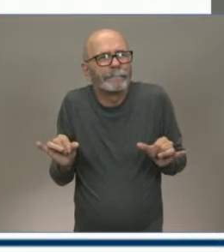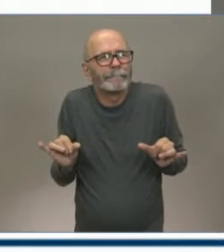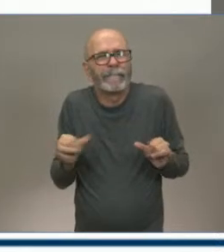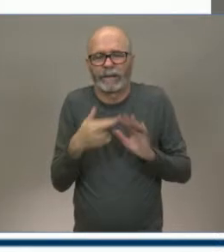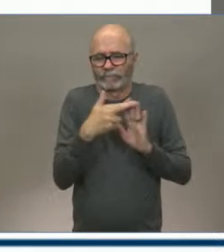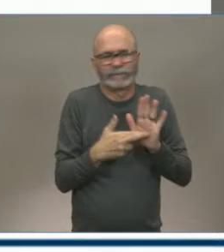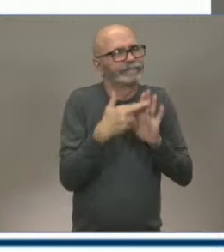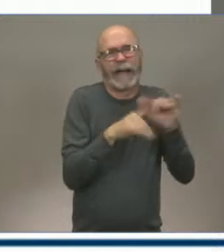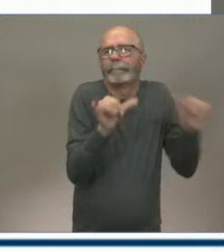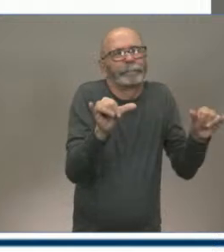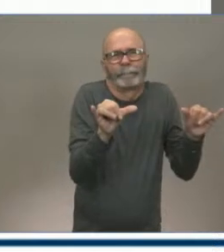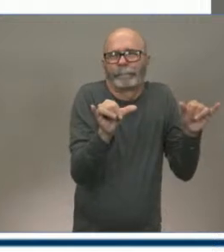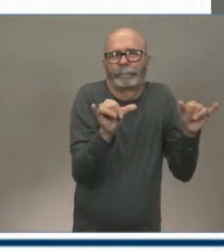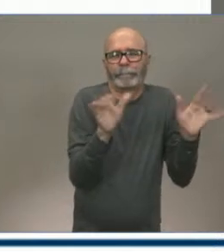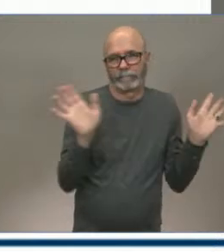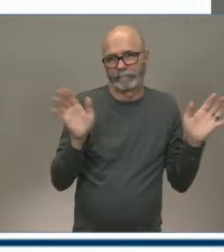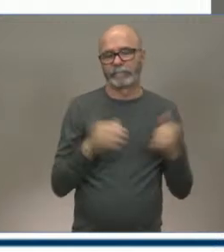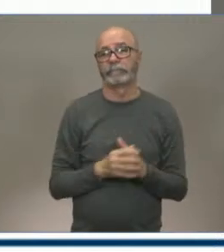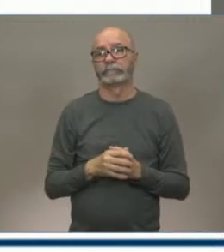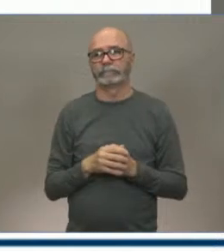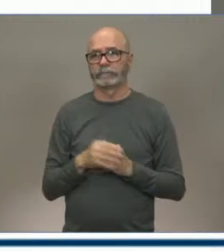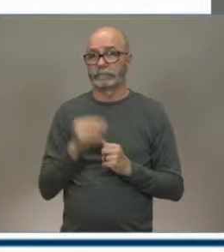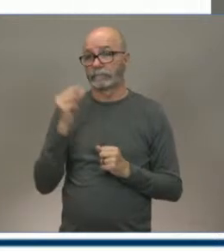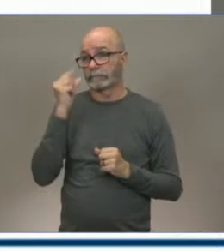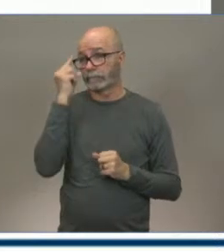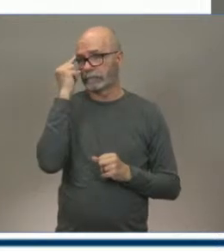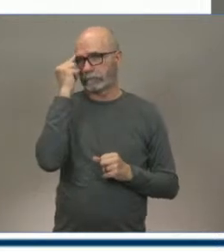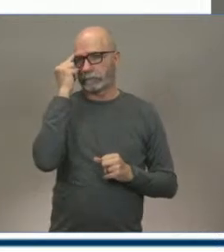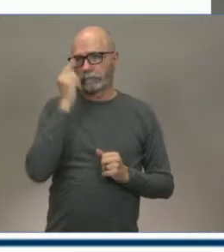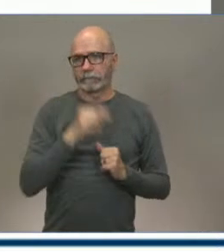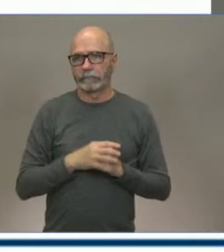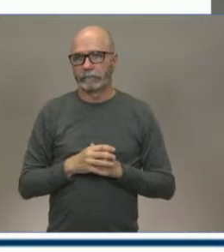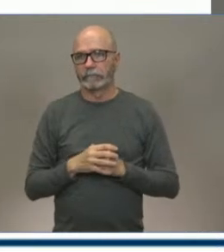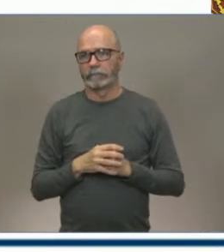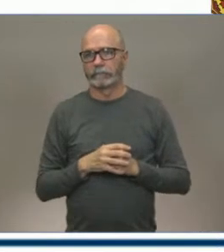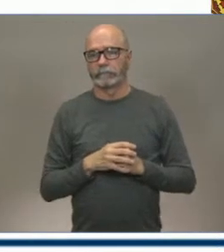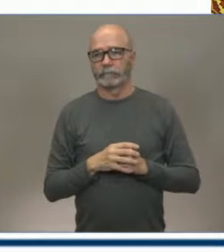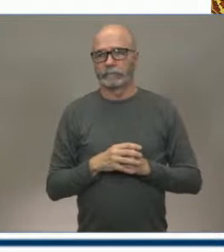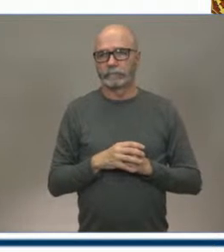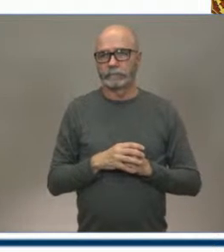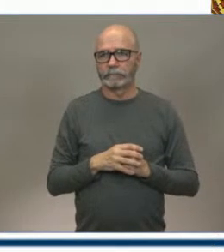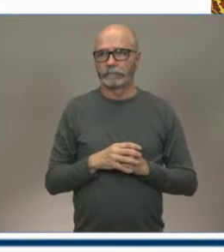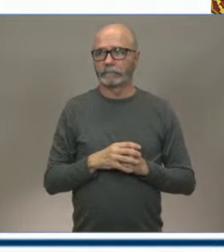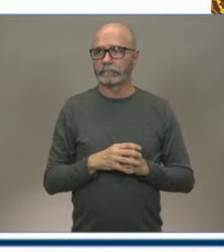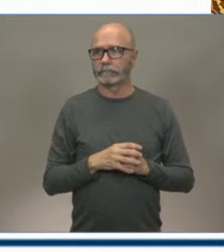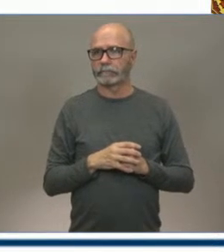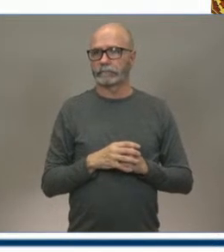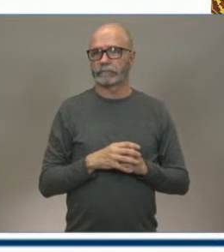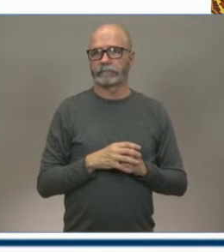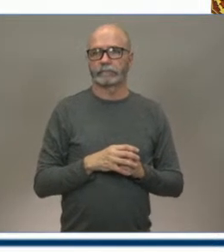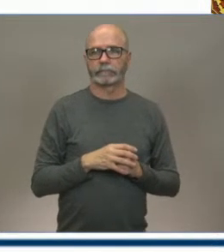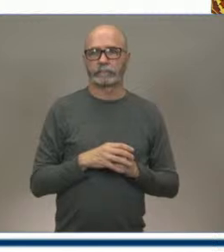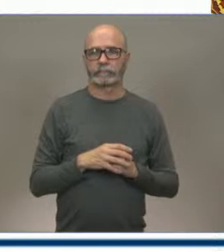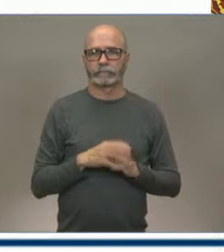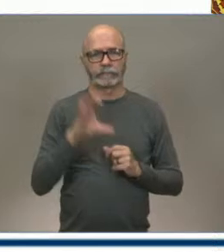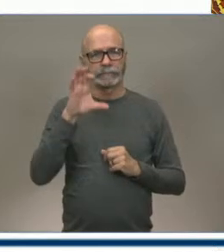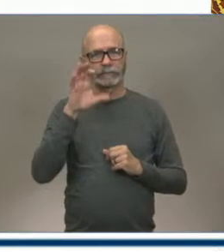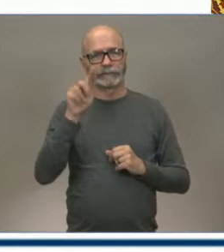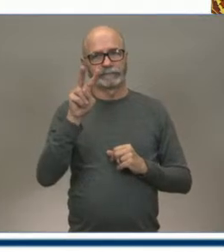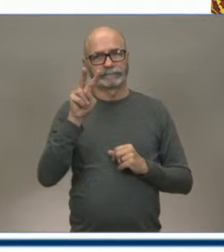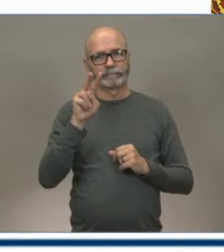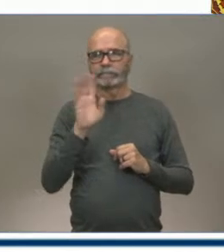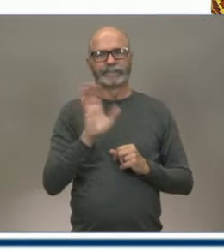concern, remain under strict restrictions. Next, we'll go to Natasha Pace from CTV. Go ahead,